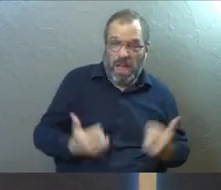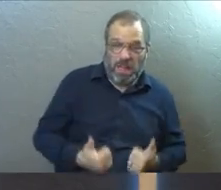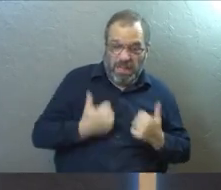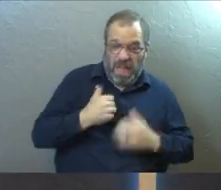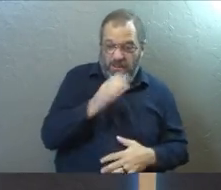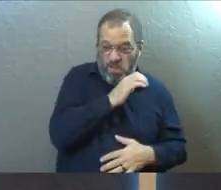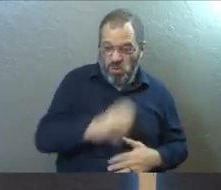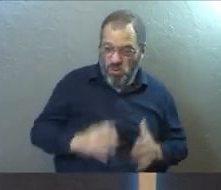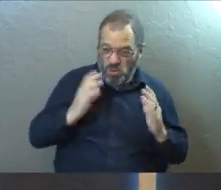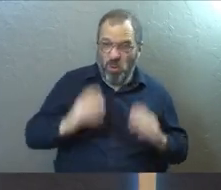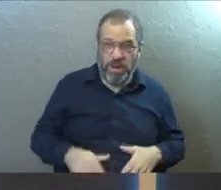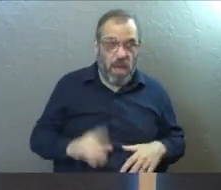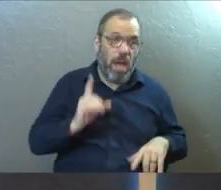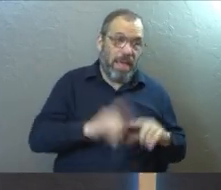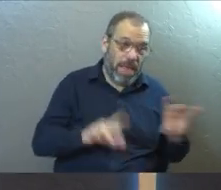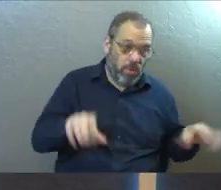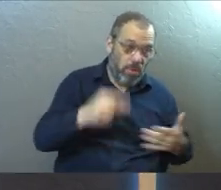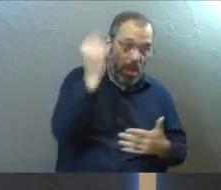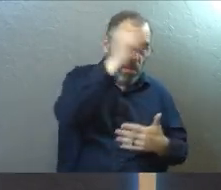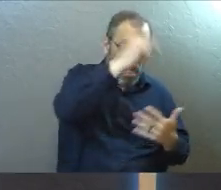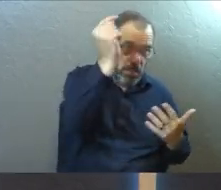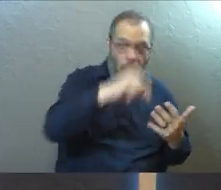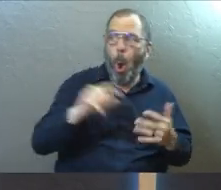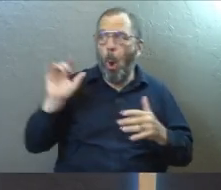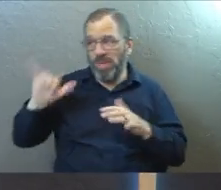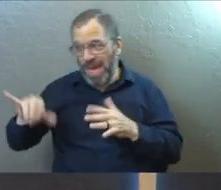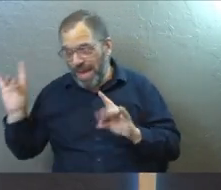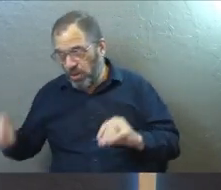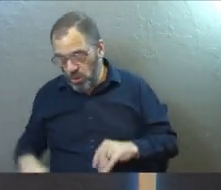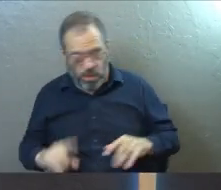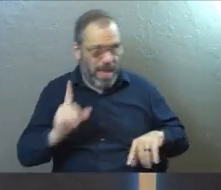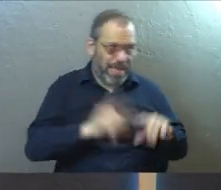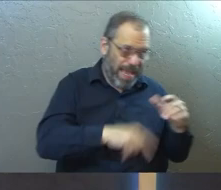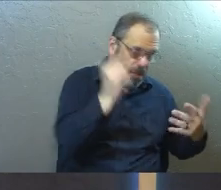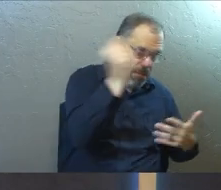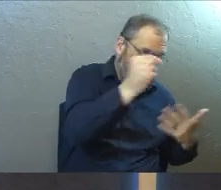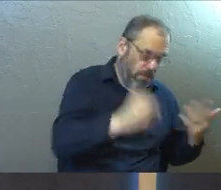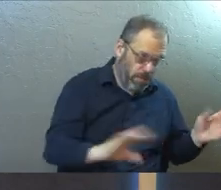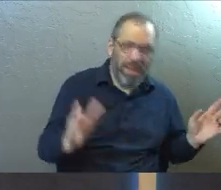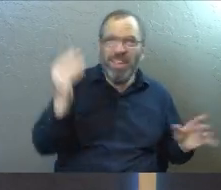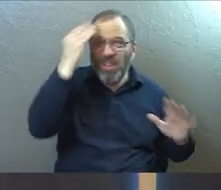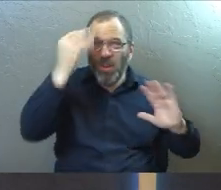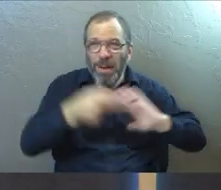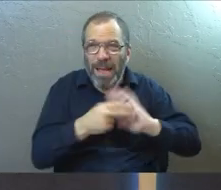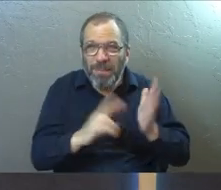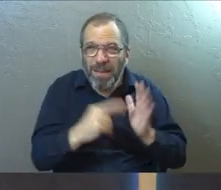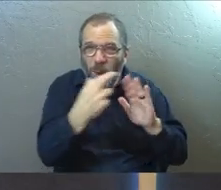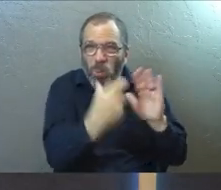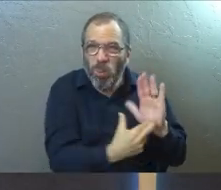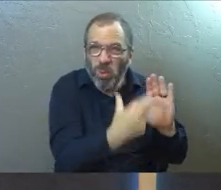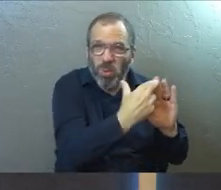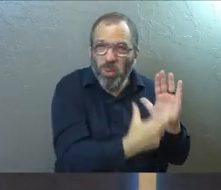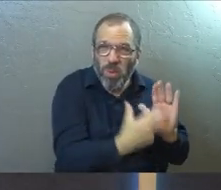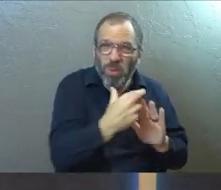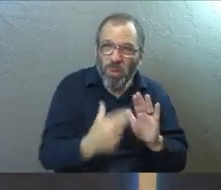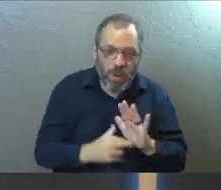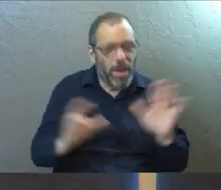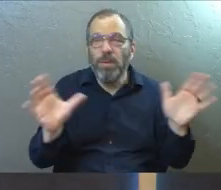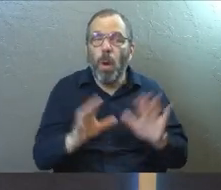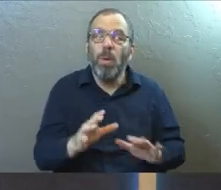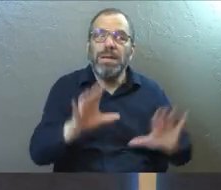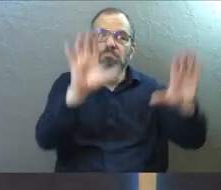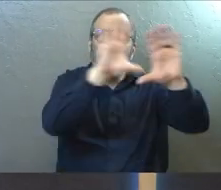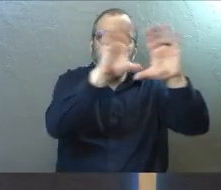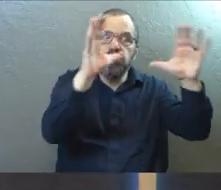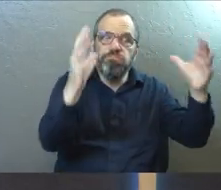life as a Christian look like? It's like, you can't do that. You can do this. Here's what you should be doing. Don't do that though. You know what I mean? And so, but again, like we said, he's talking to